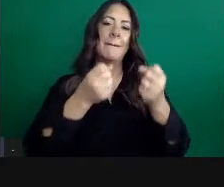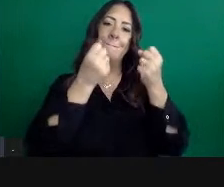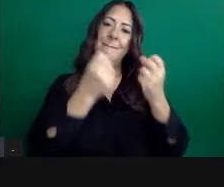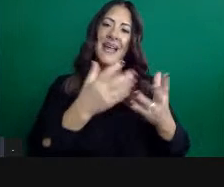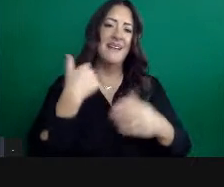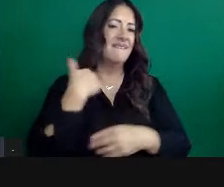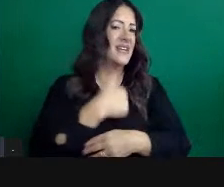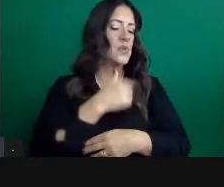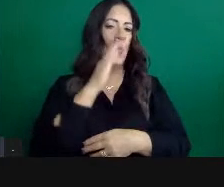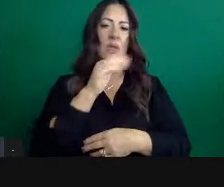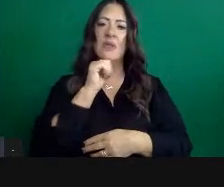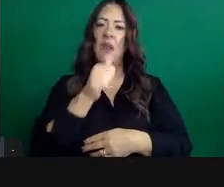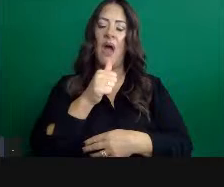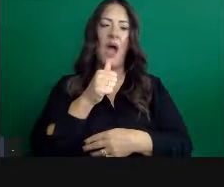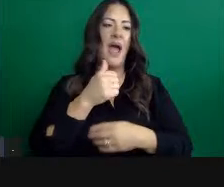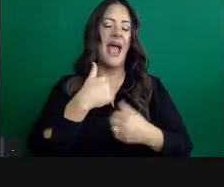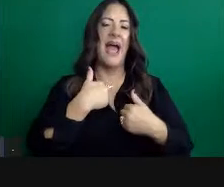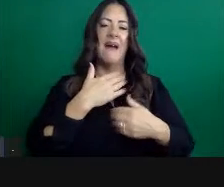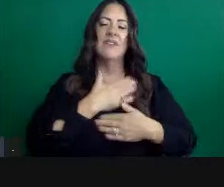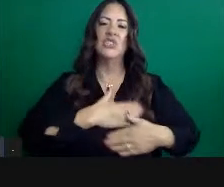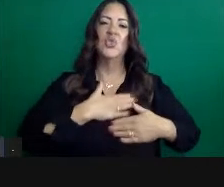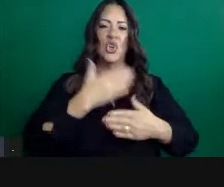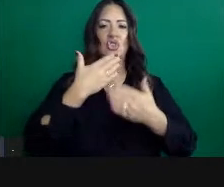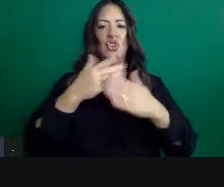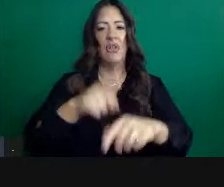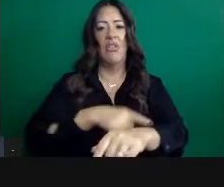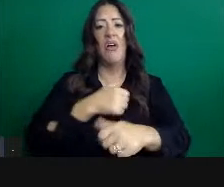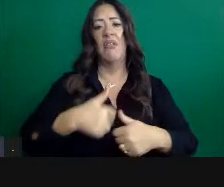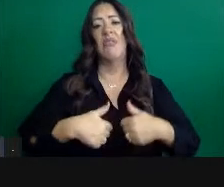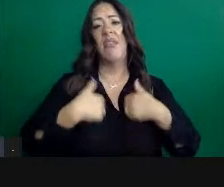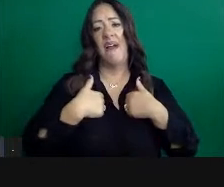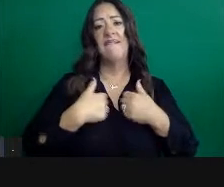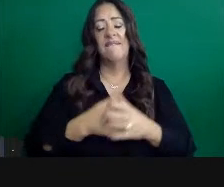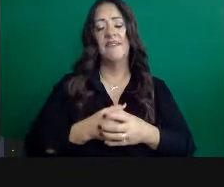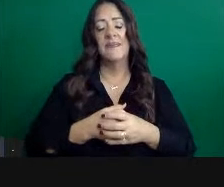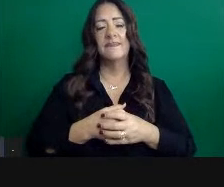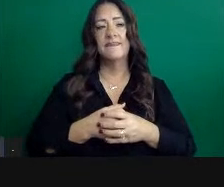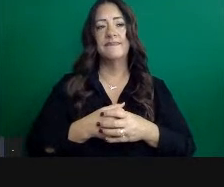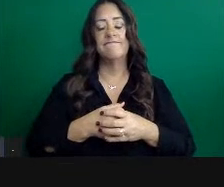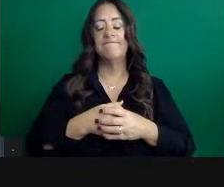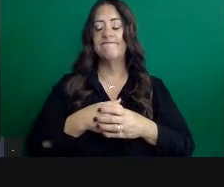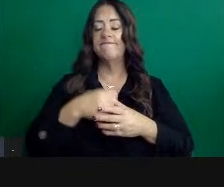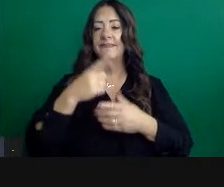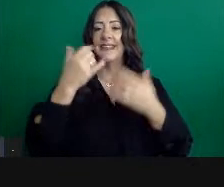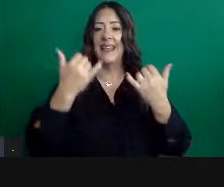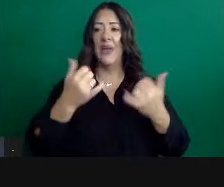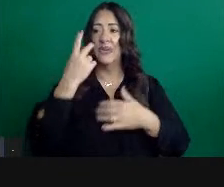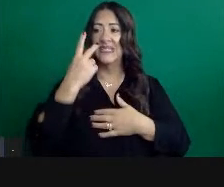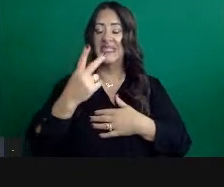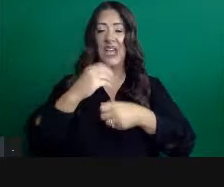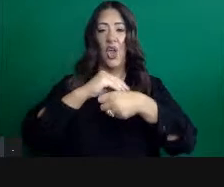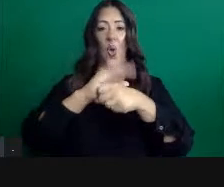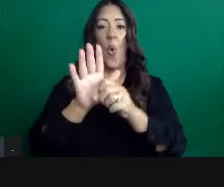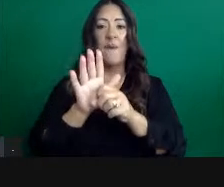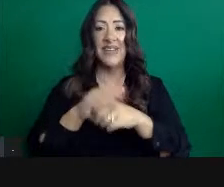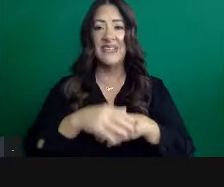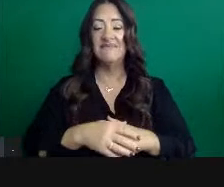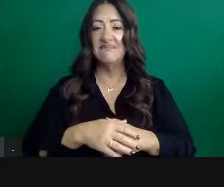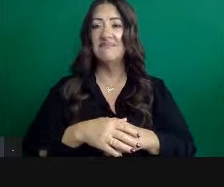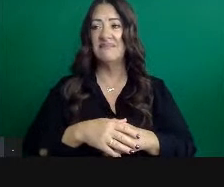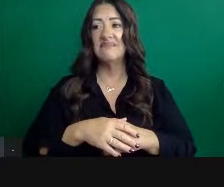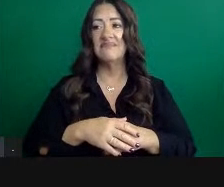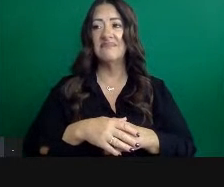not enjoy that long life expectancy. COVID has brought out this tremendous inequity